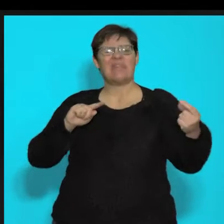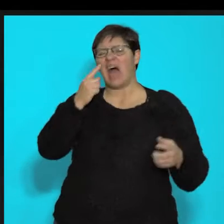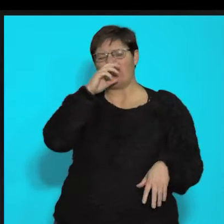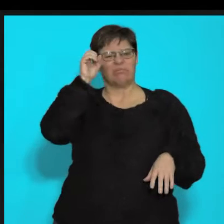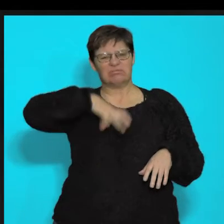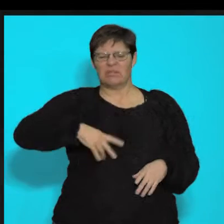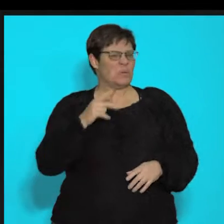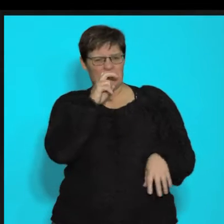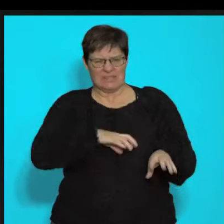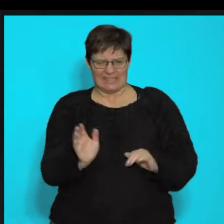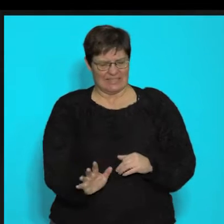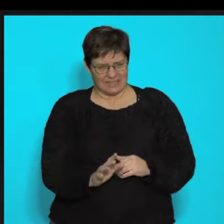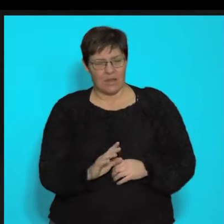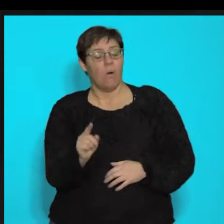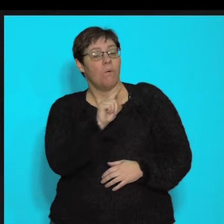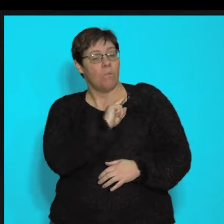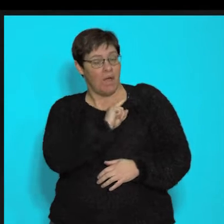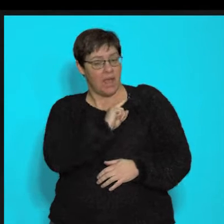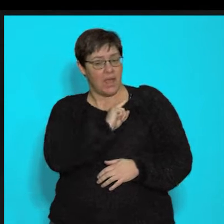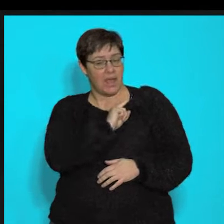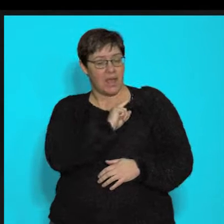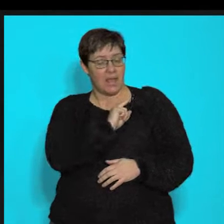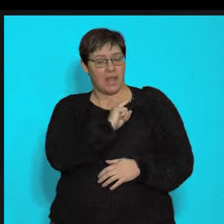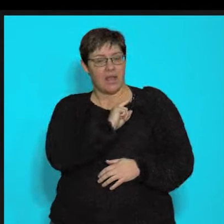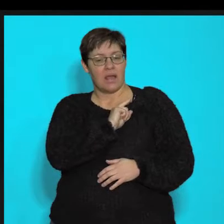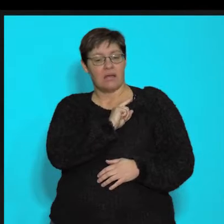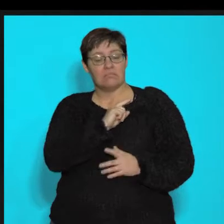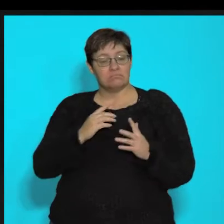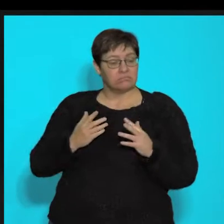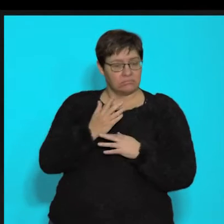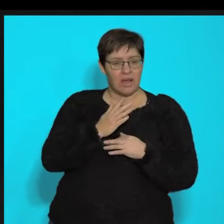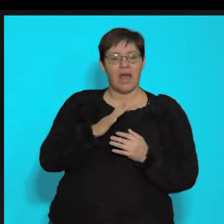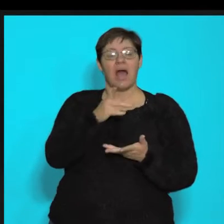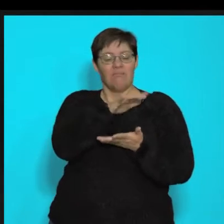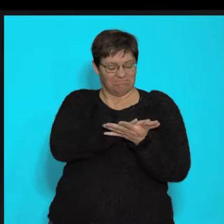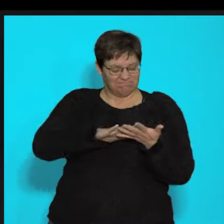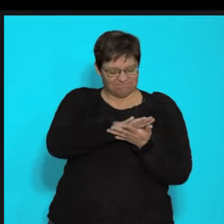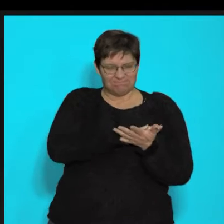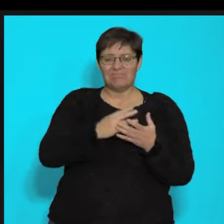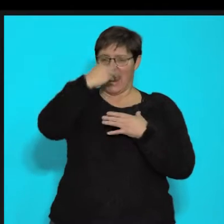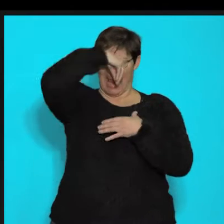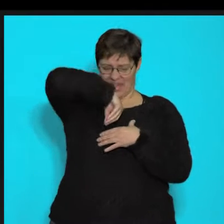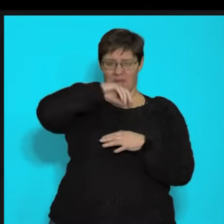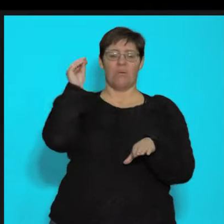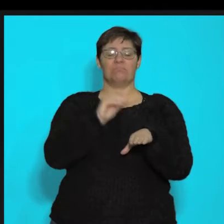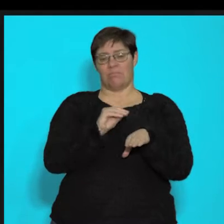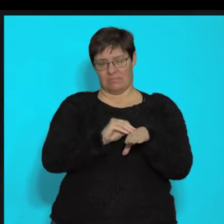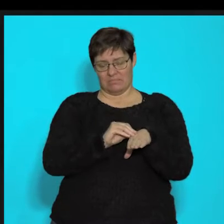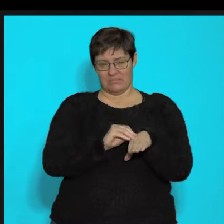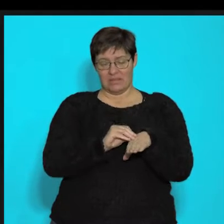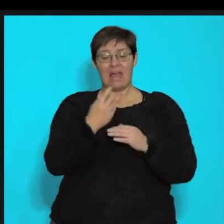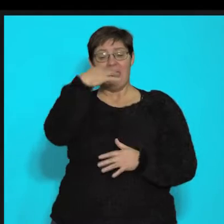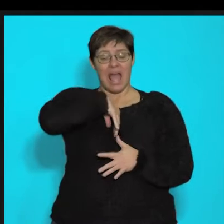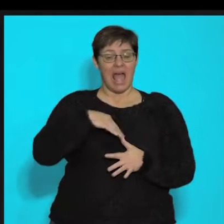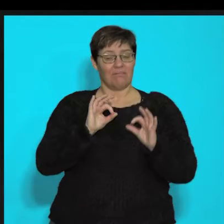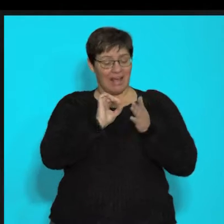of nonsenses and whatnot, because as soon as we do that, then the air getting in is a problem. And if we don't get in air, then we can't